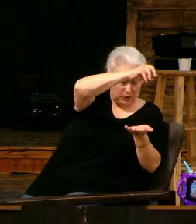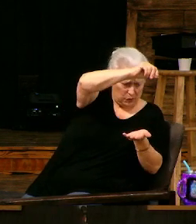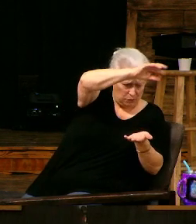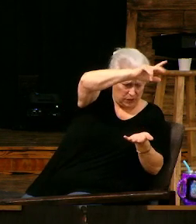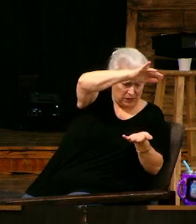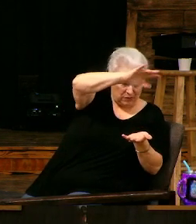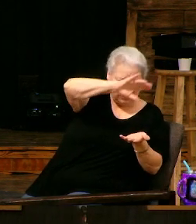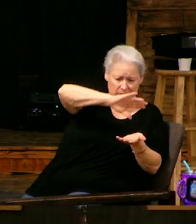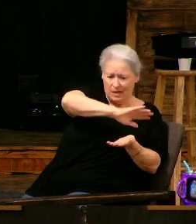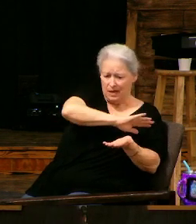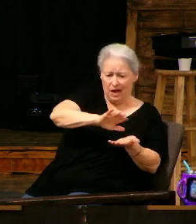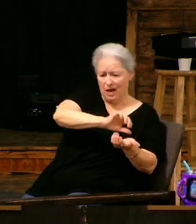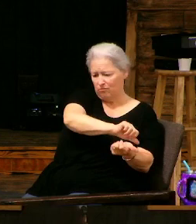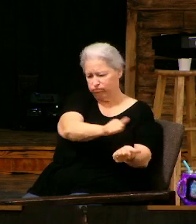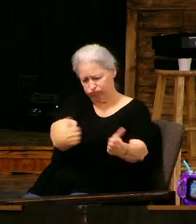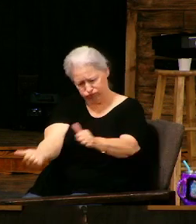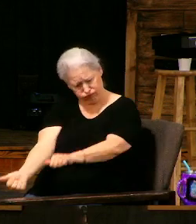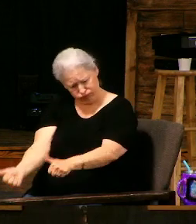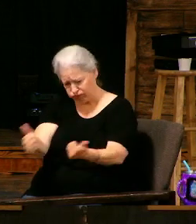Okay.